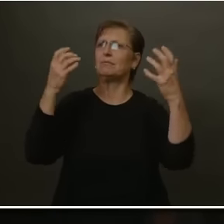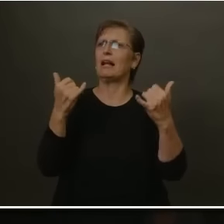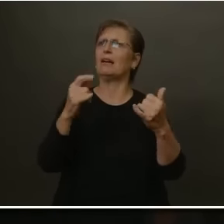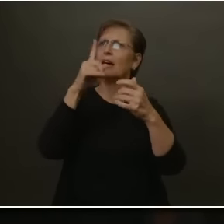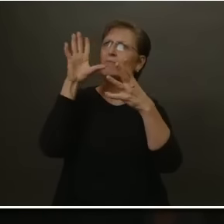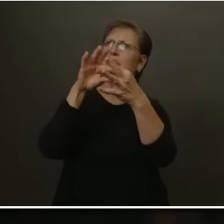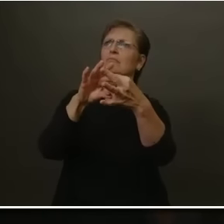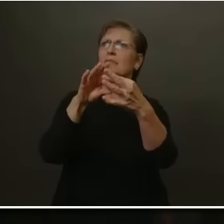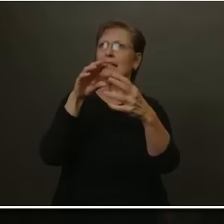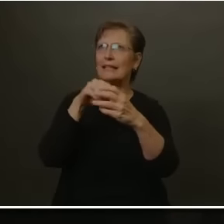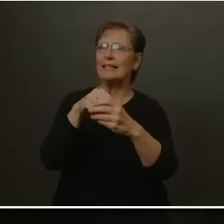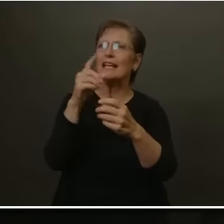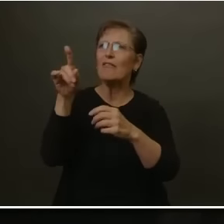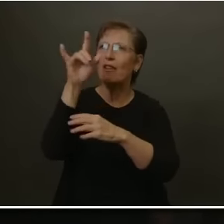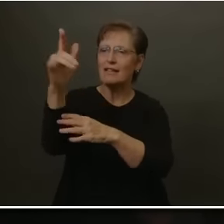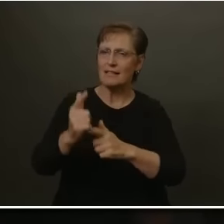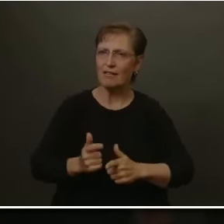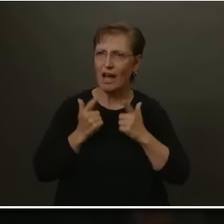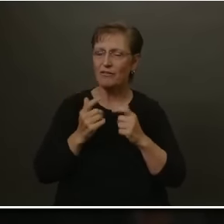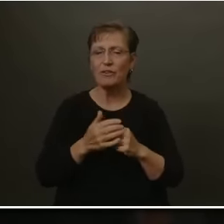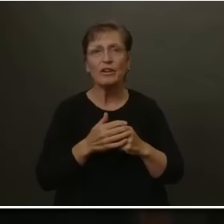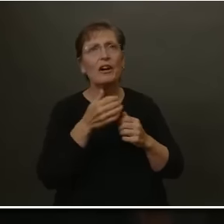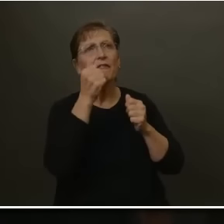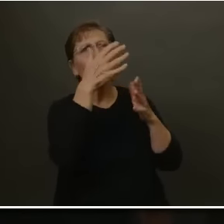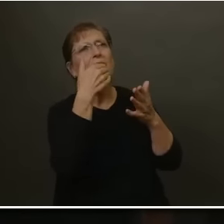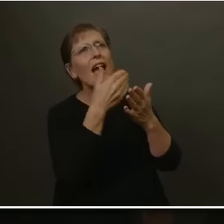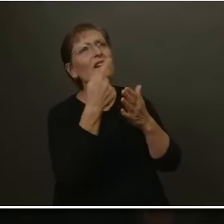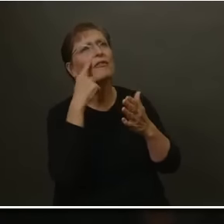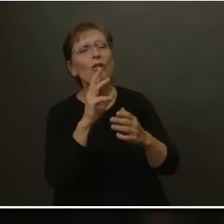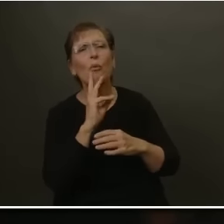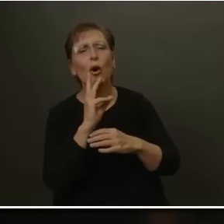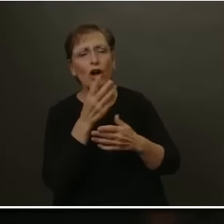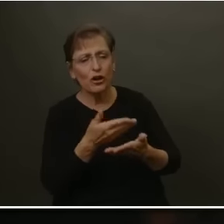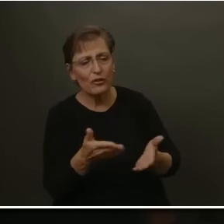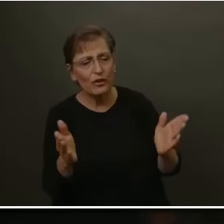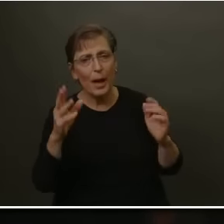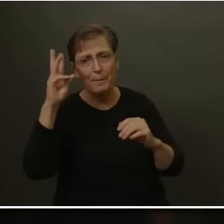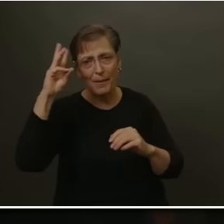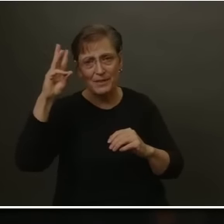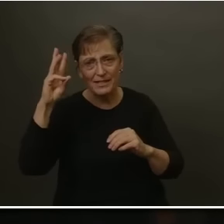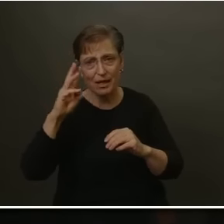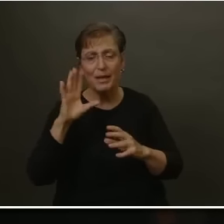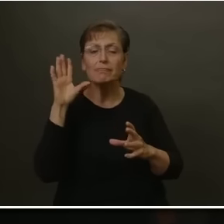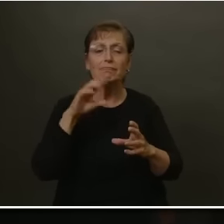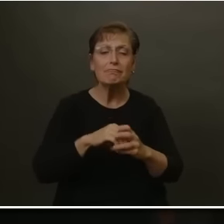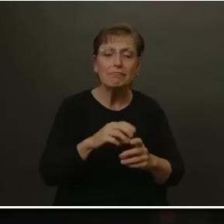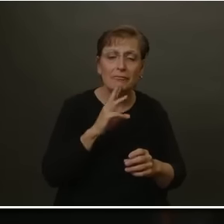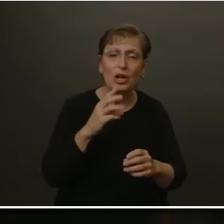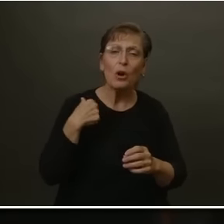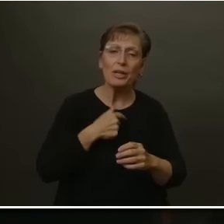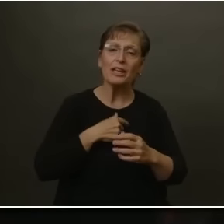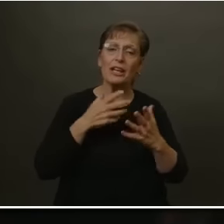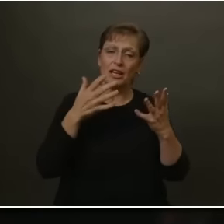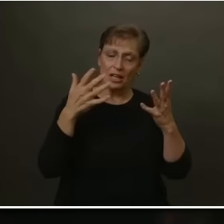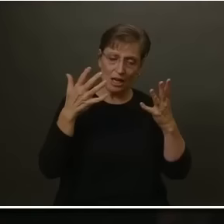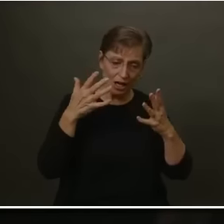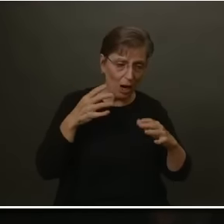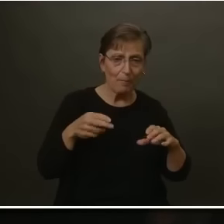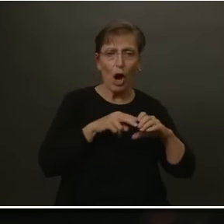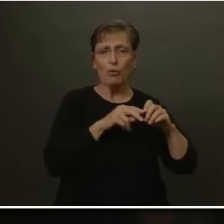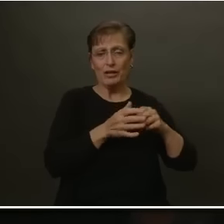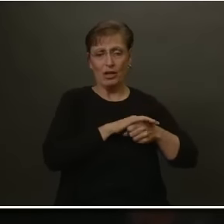We thank you, Father, for the water of baptism. In it, we are buried with Christ in his death. By it, we share in